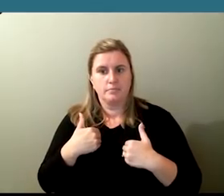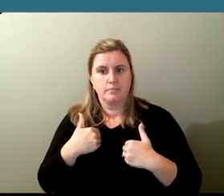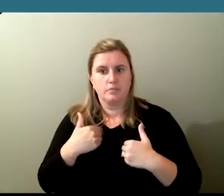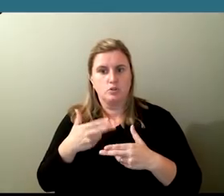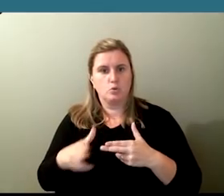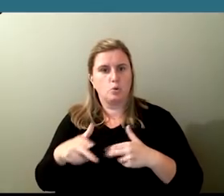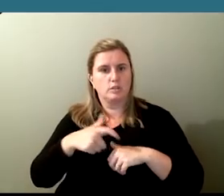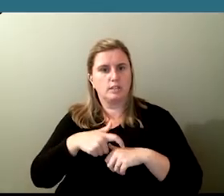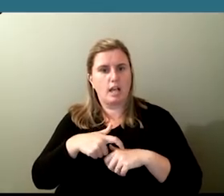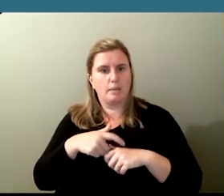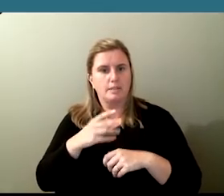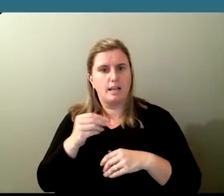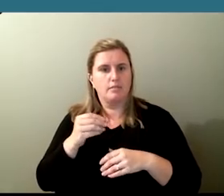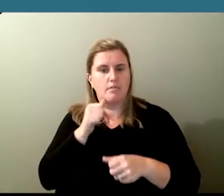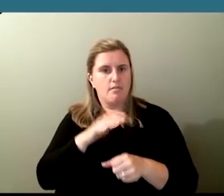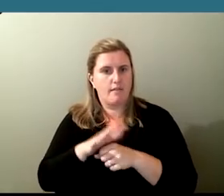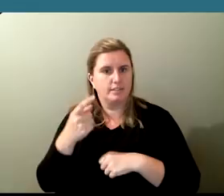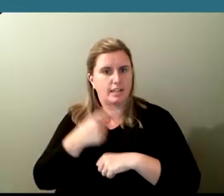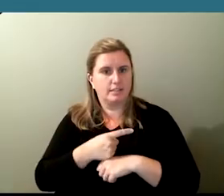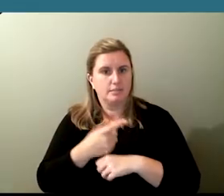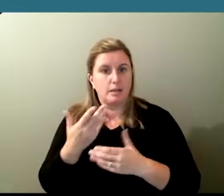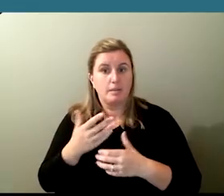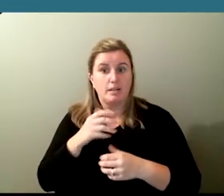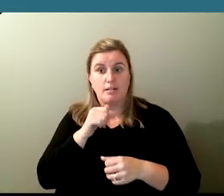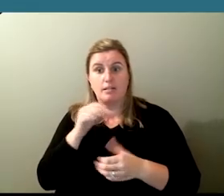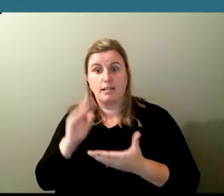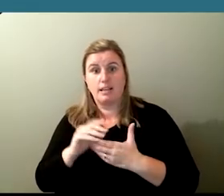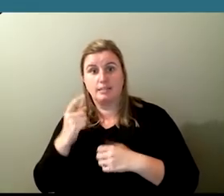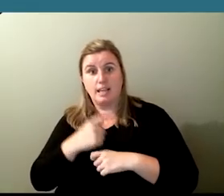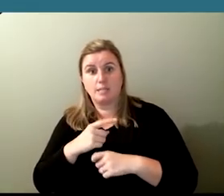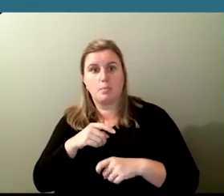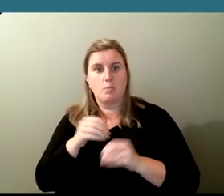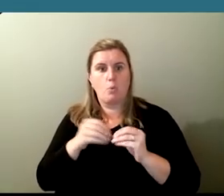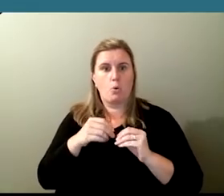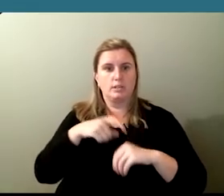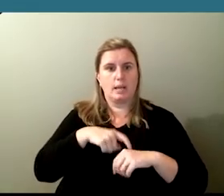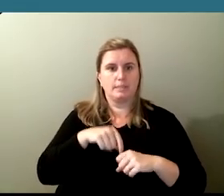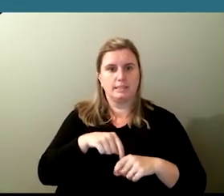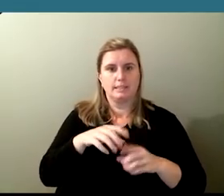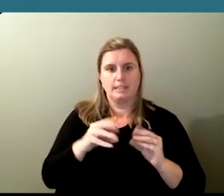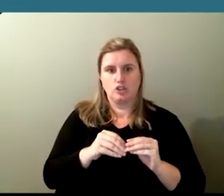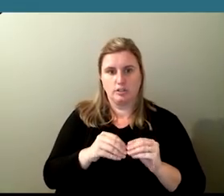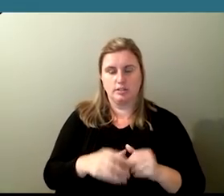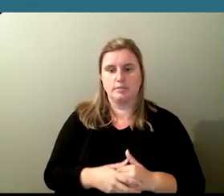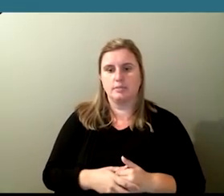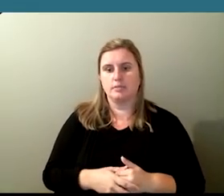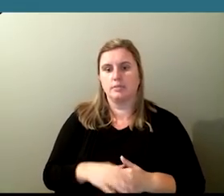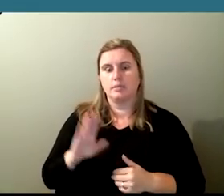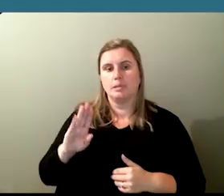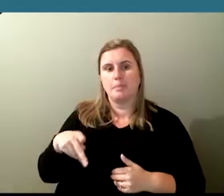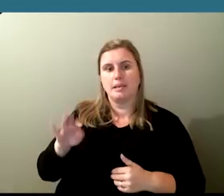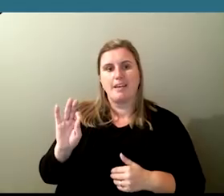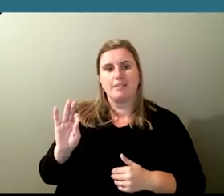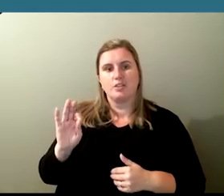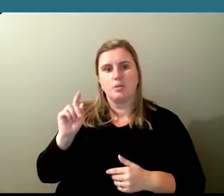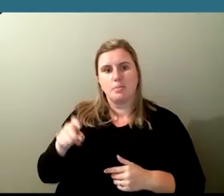shorter time in days, or less days, but more times in sessions or in training sessions. Whereas BPF, you